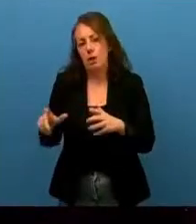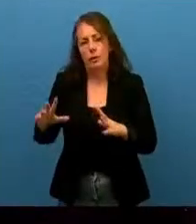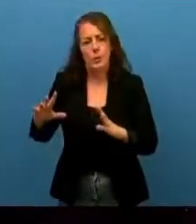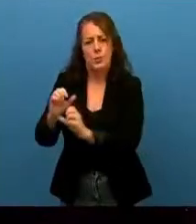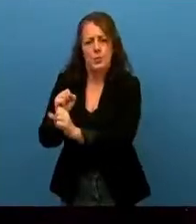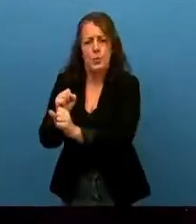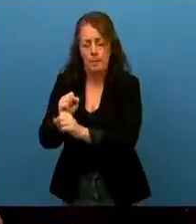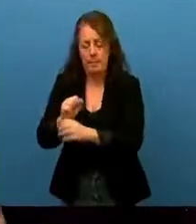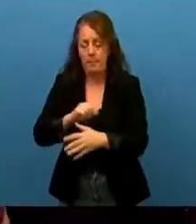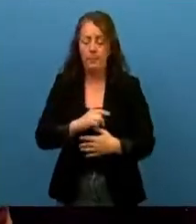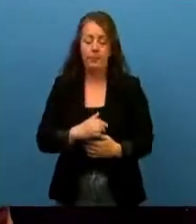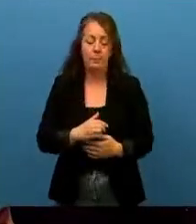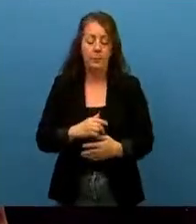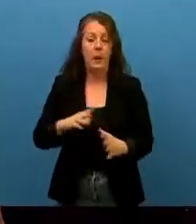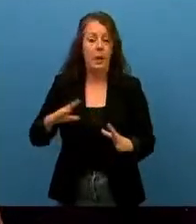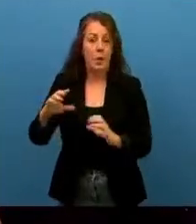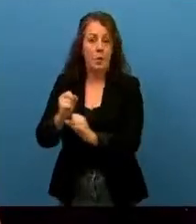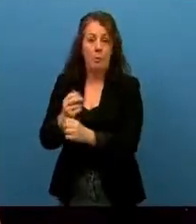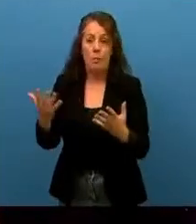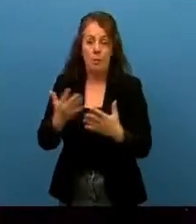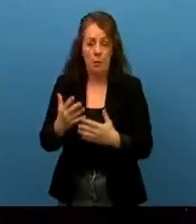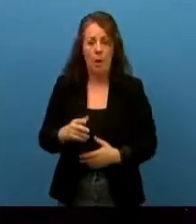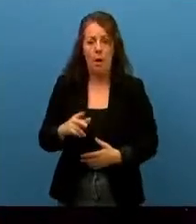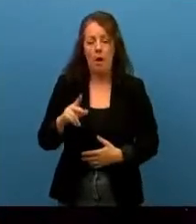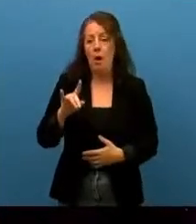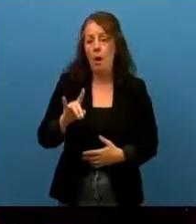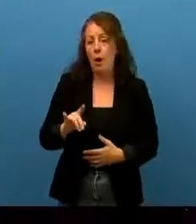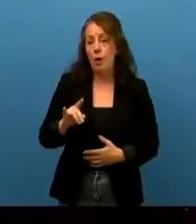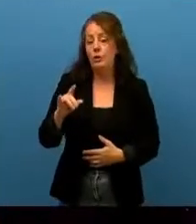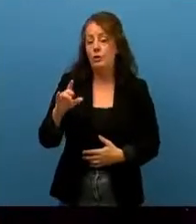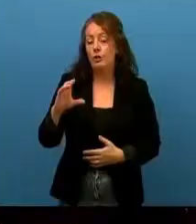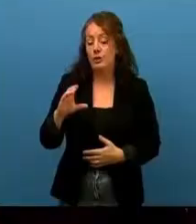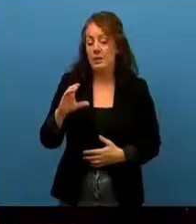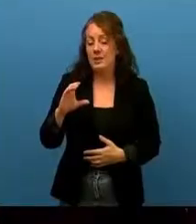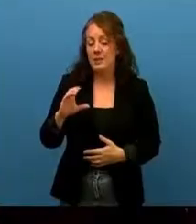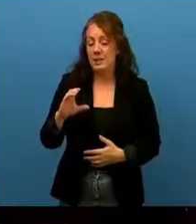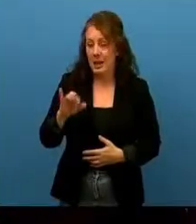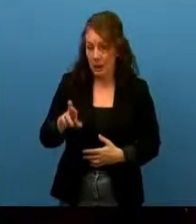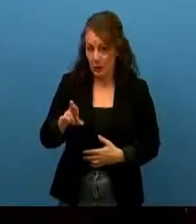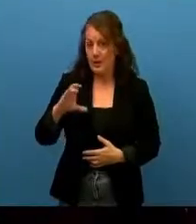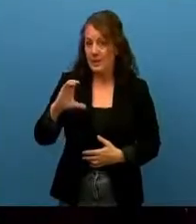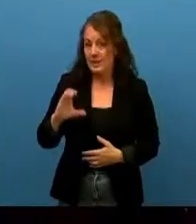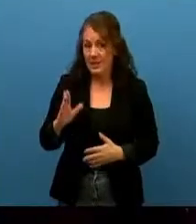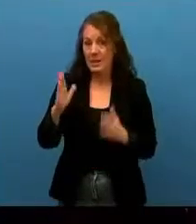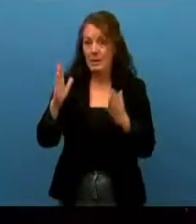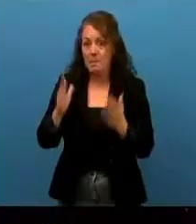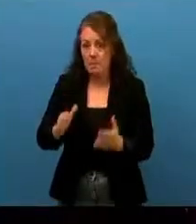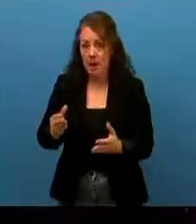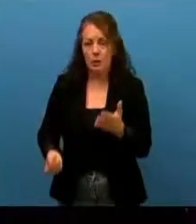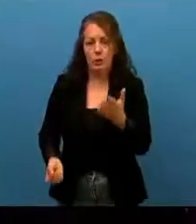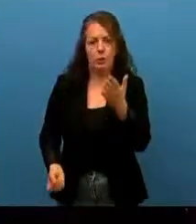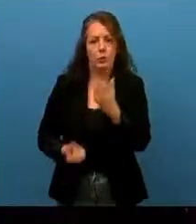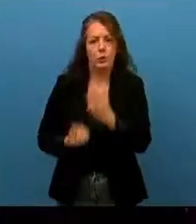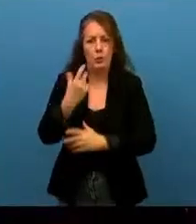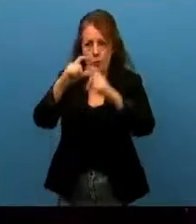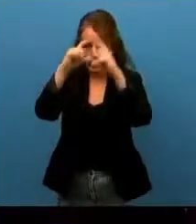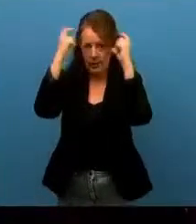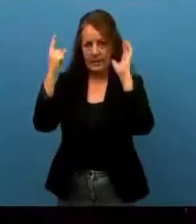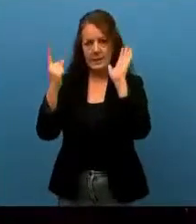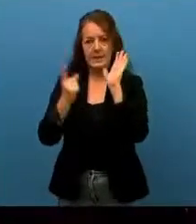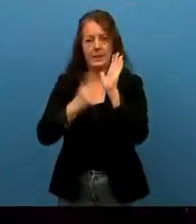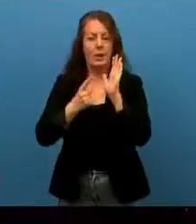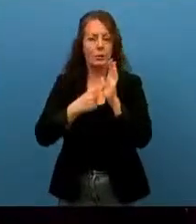should establish a new separate accreditation status for Indigenous peoples, allowing them to participate in the work